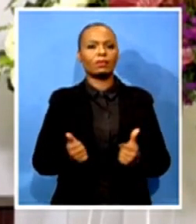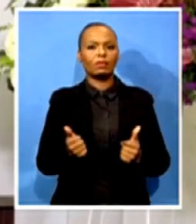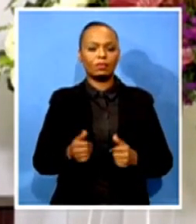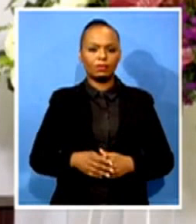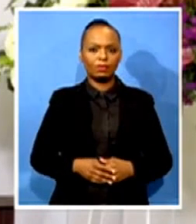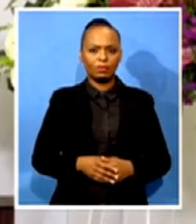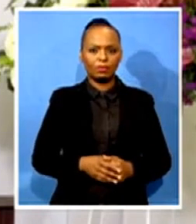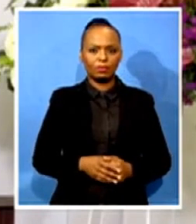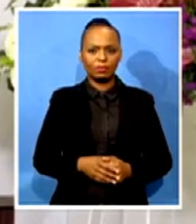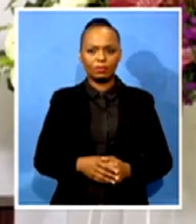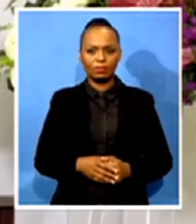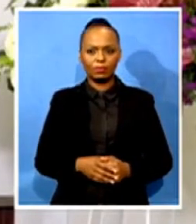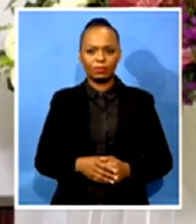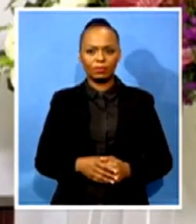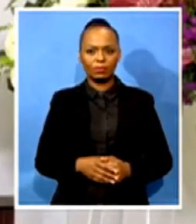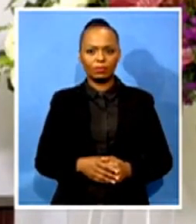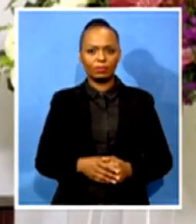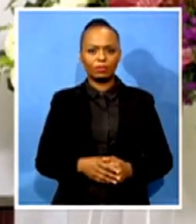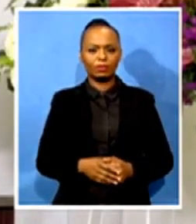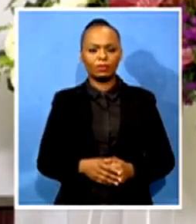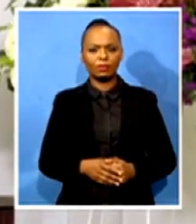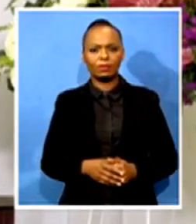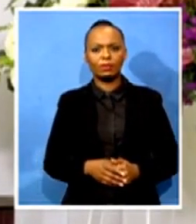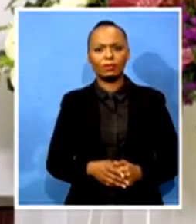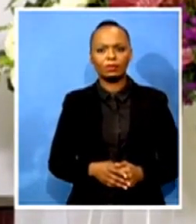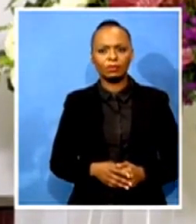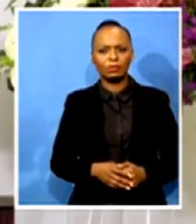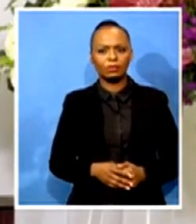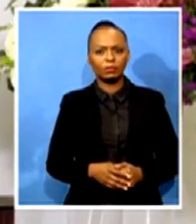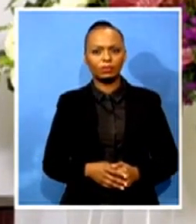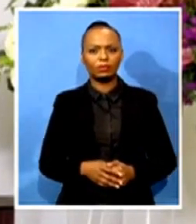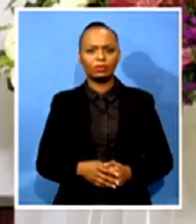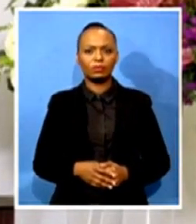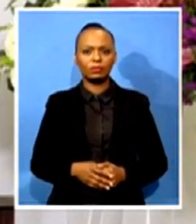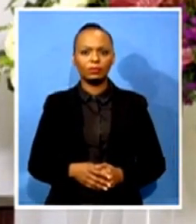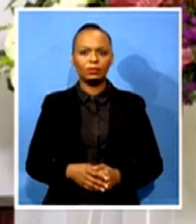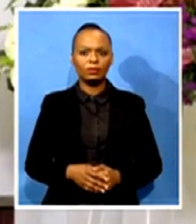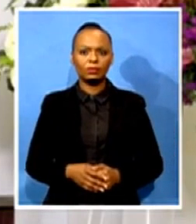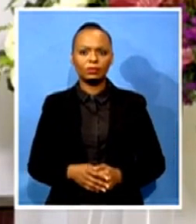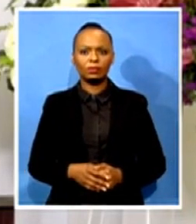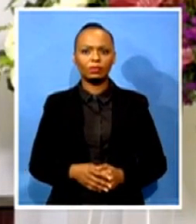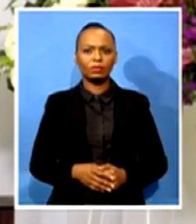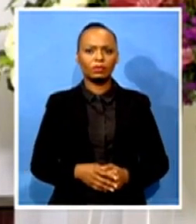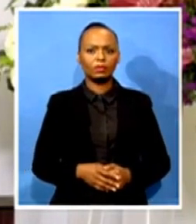She led a life with love. She let love lead her.